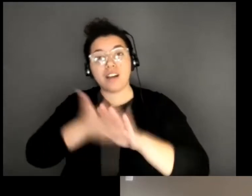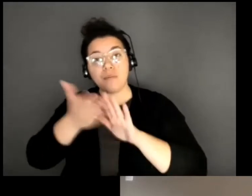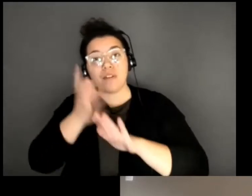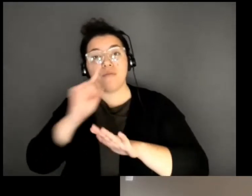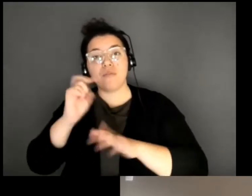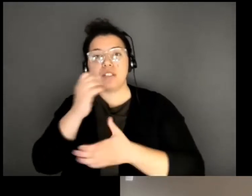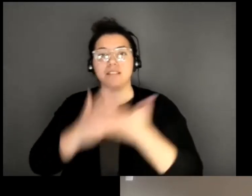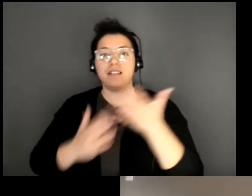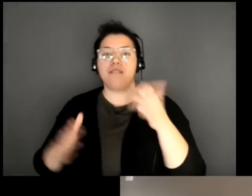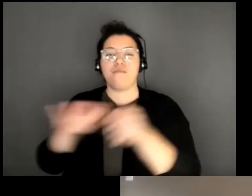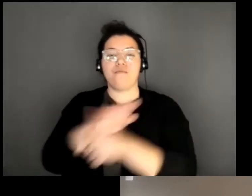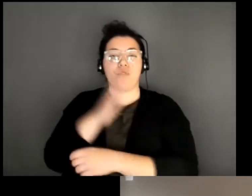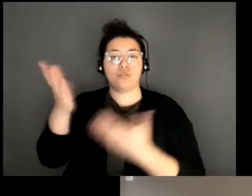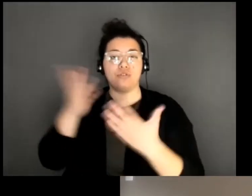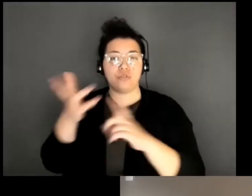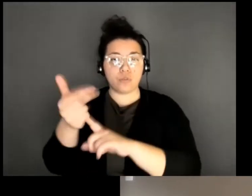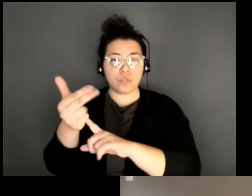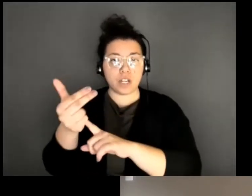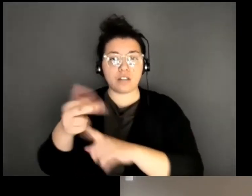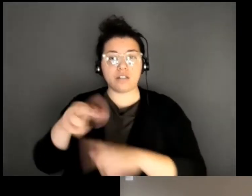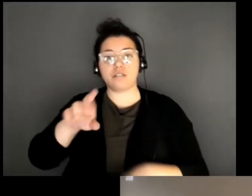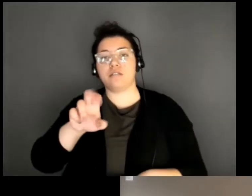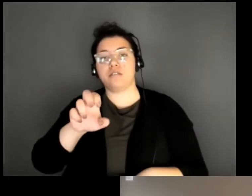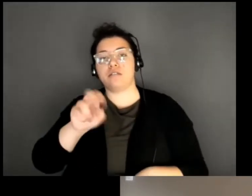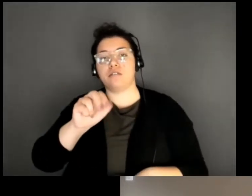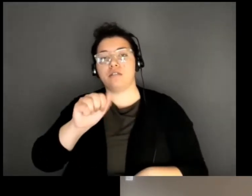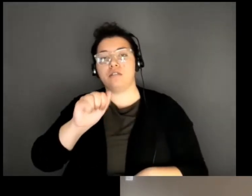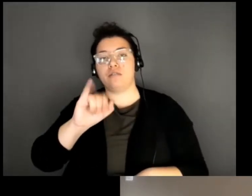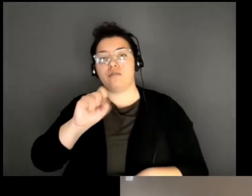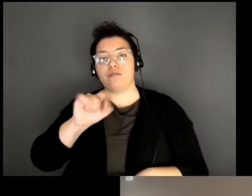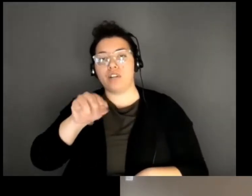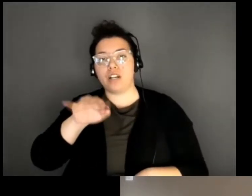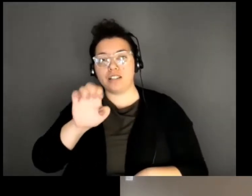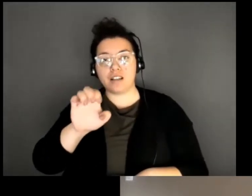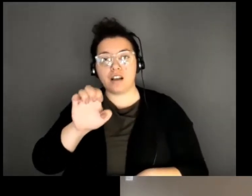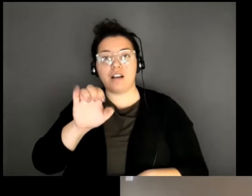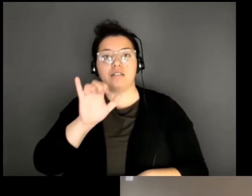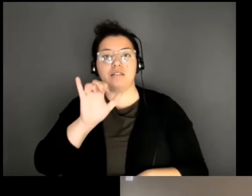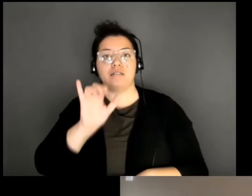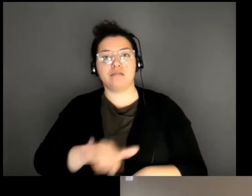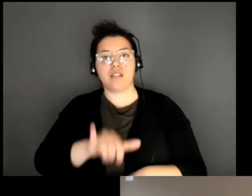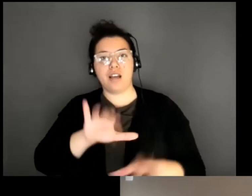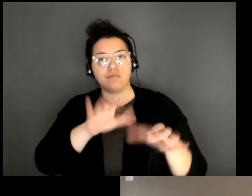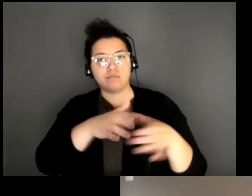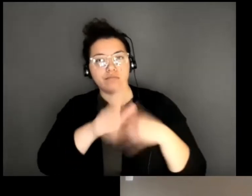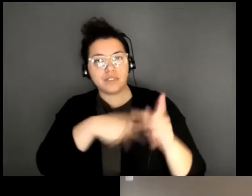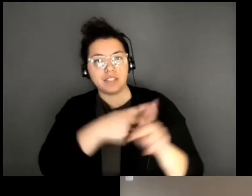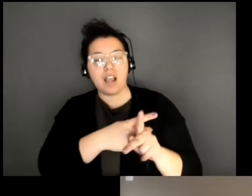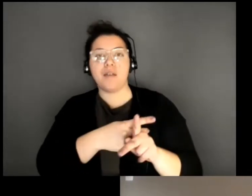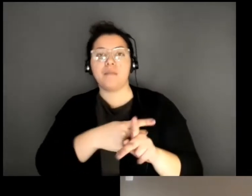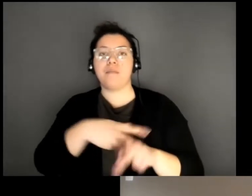hotels, Renaissance brand, Marriott brand hotels. And for the last 4